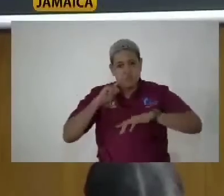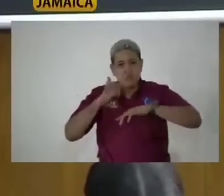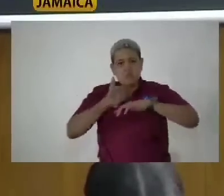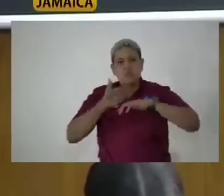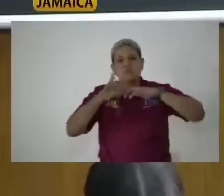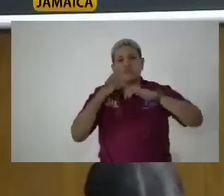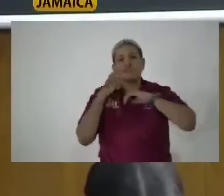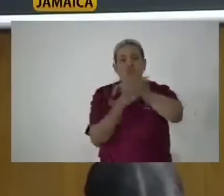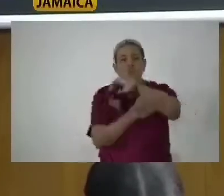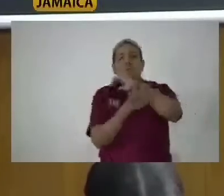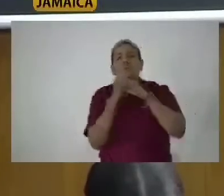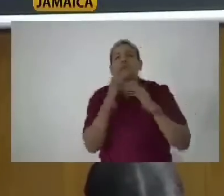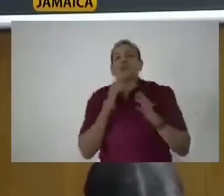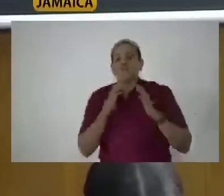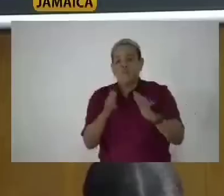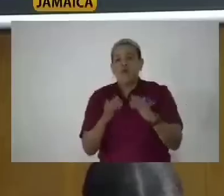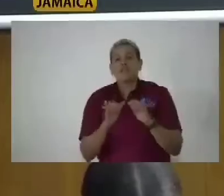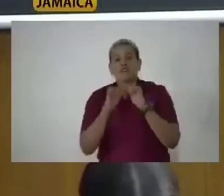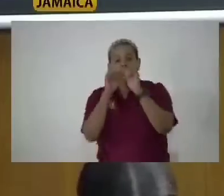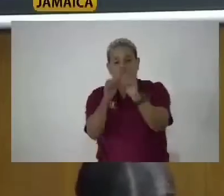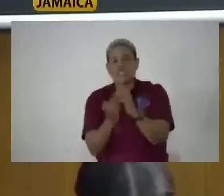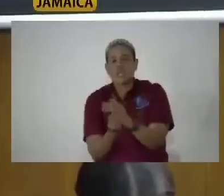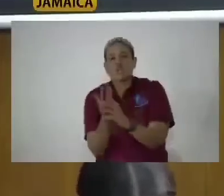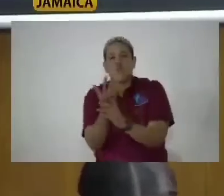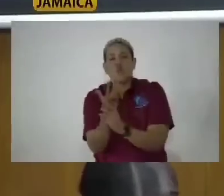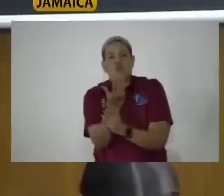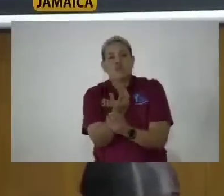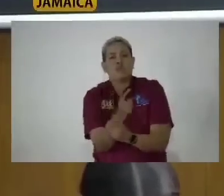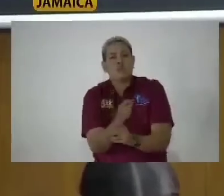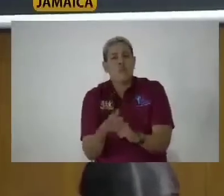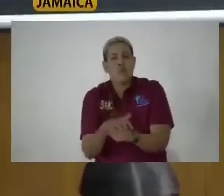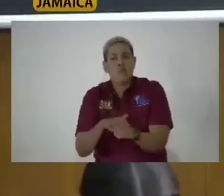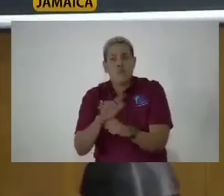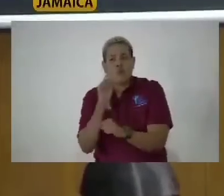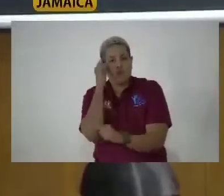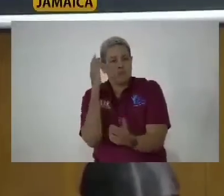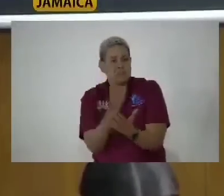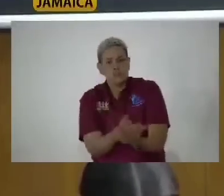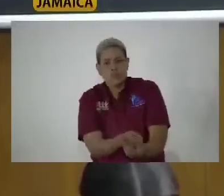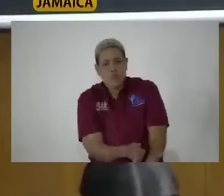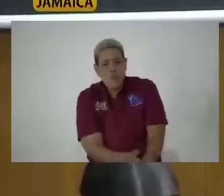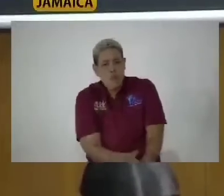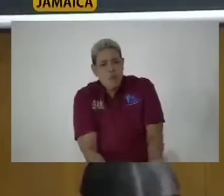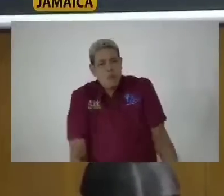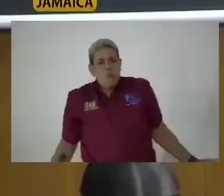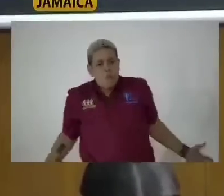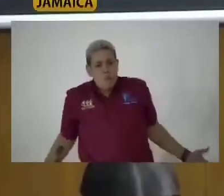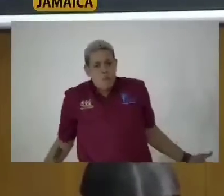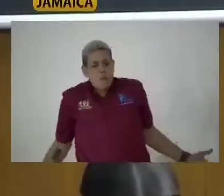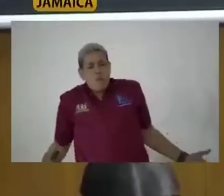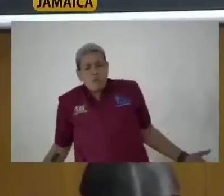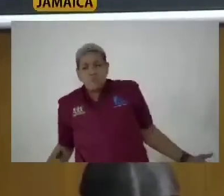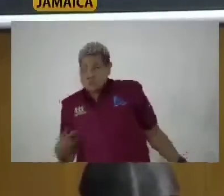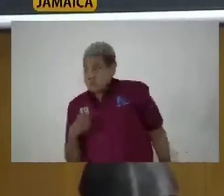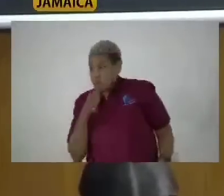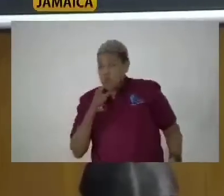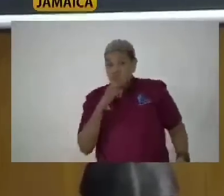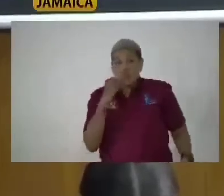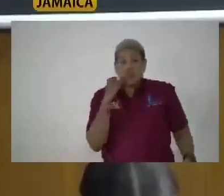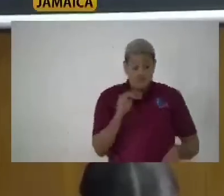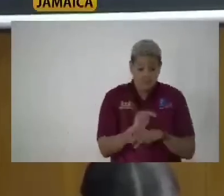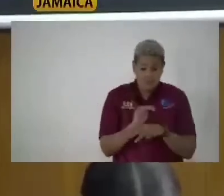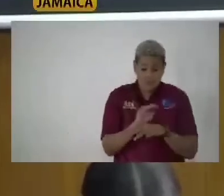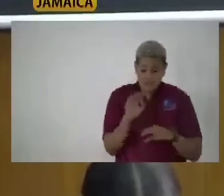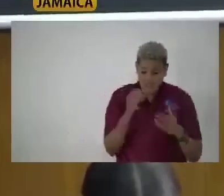country on a path to sustain growth. I don't see how that our local government stops that. I'm not sure if the Minister of